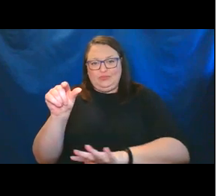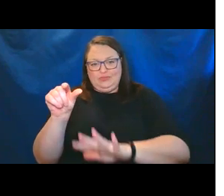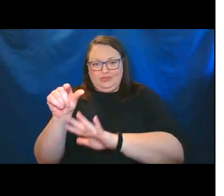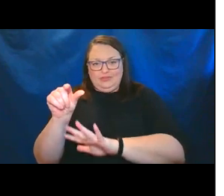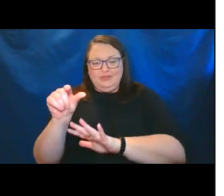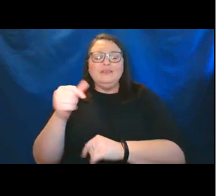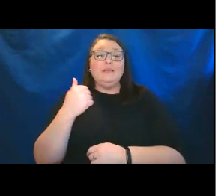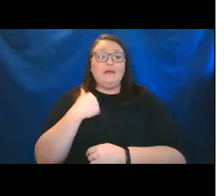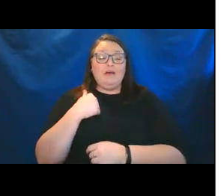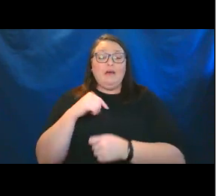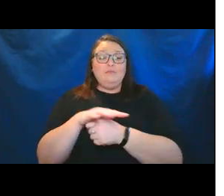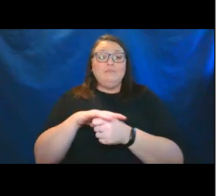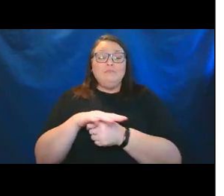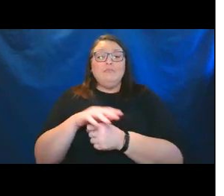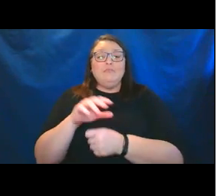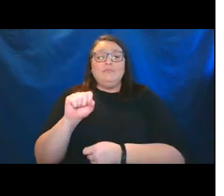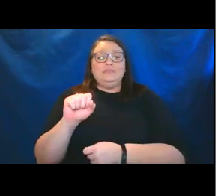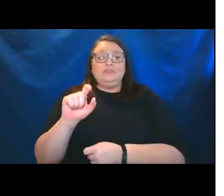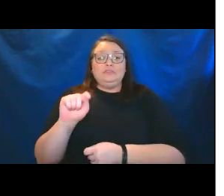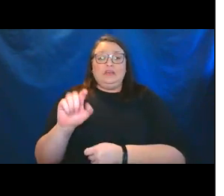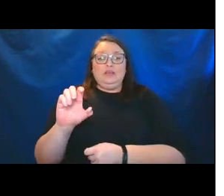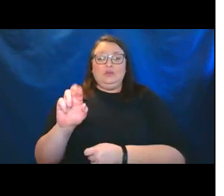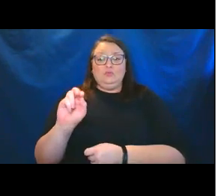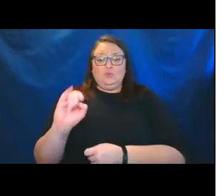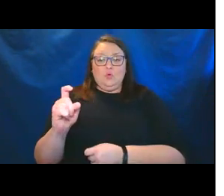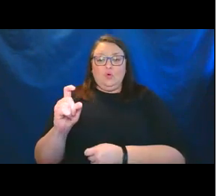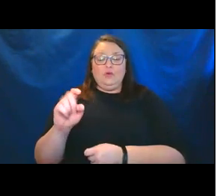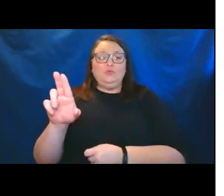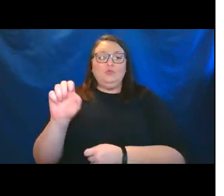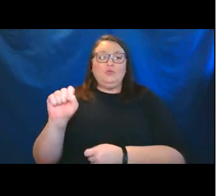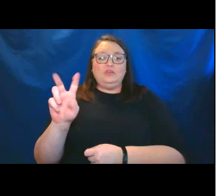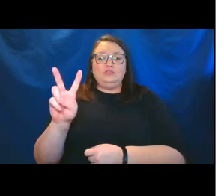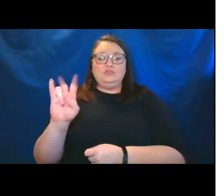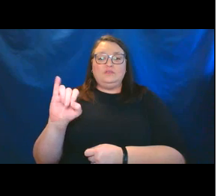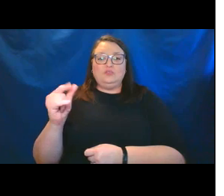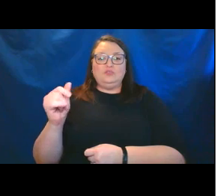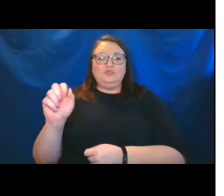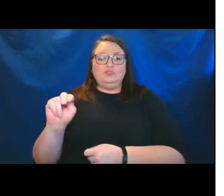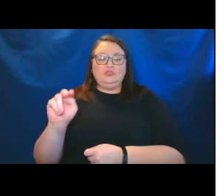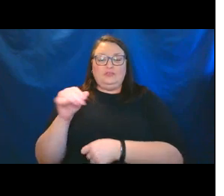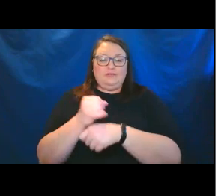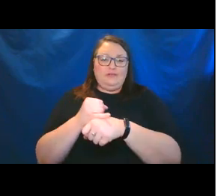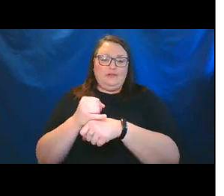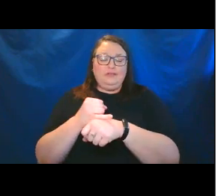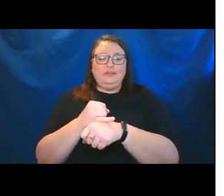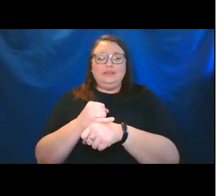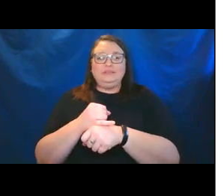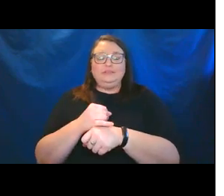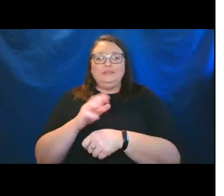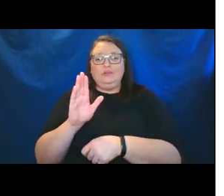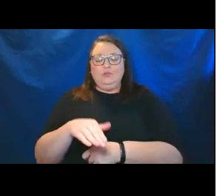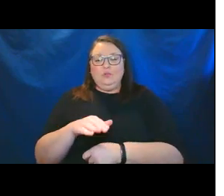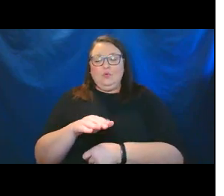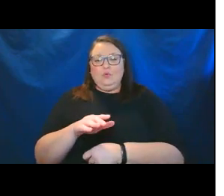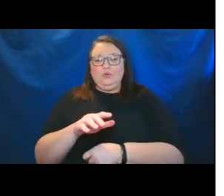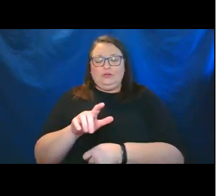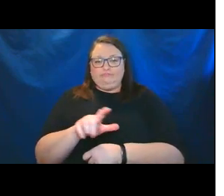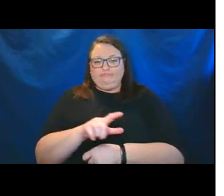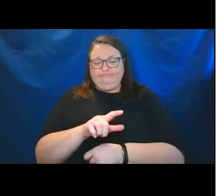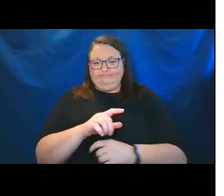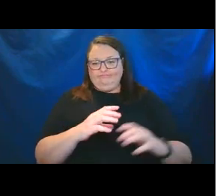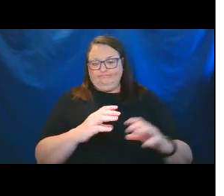am located in St. Croix in the U.S. Virgin Islands, which is in the lower right-hand corner. And our